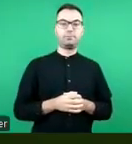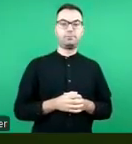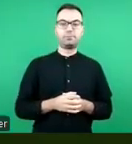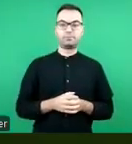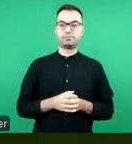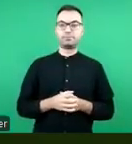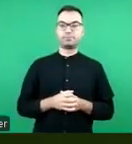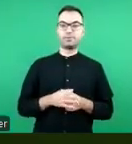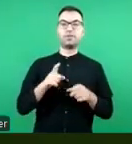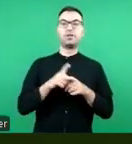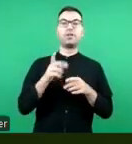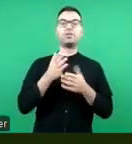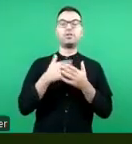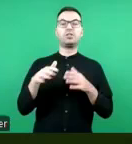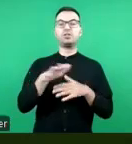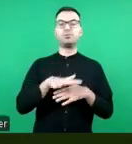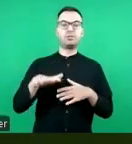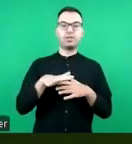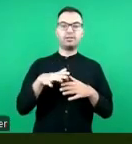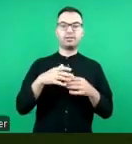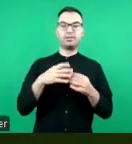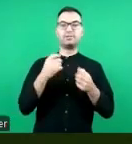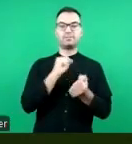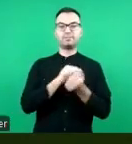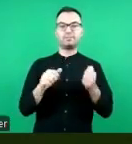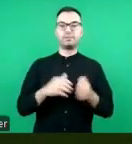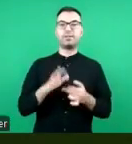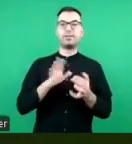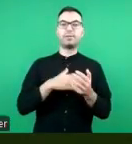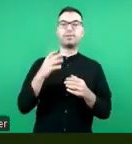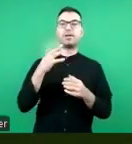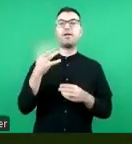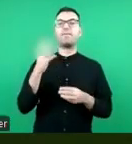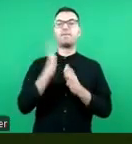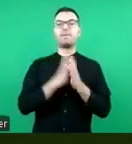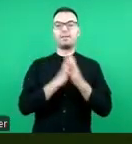of disturbed areas, so from more warming forests and from